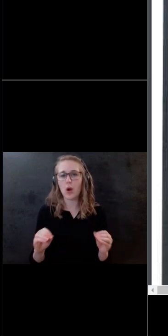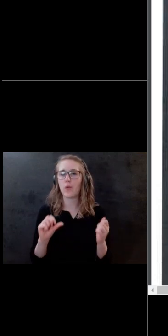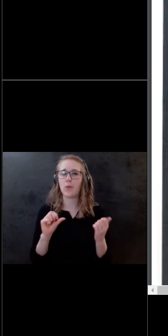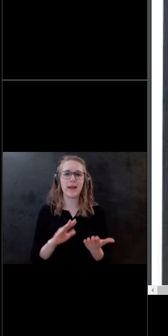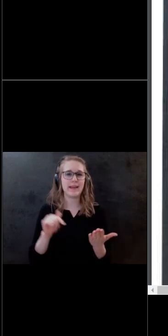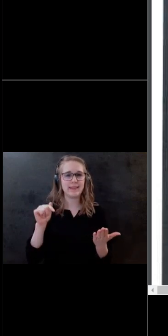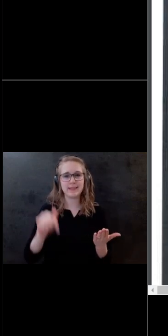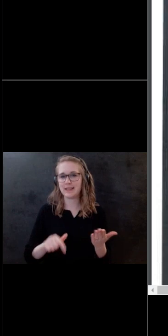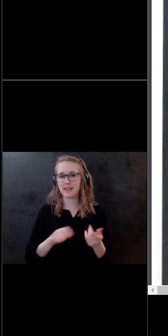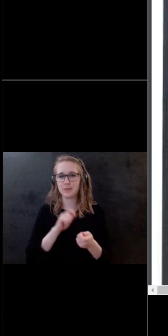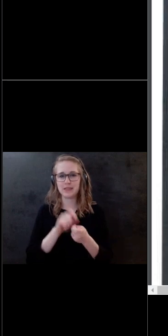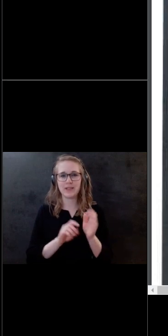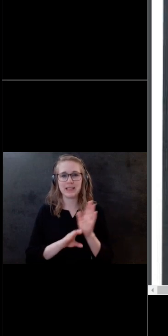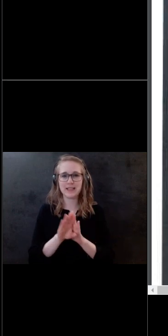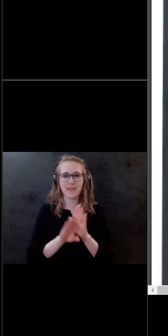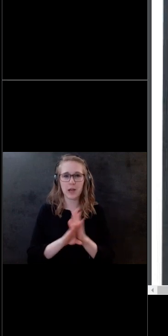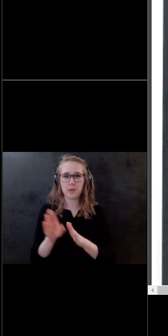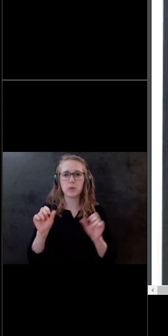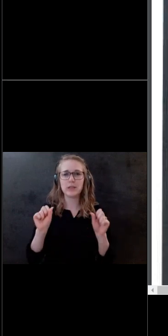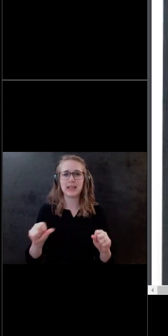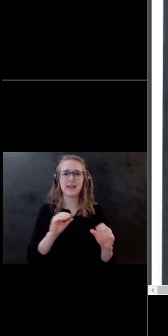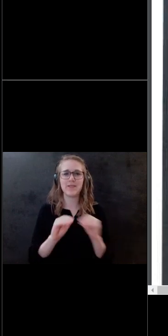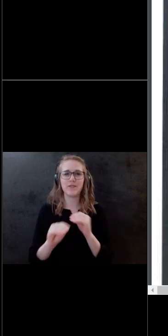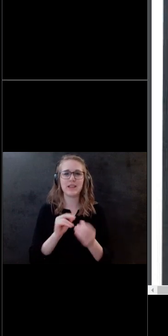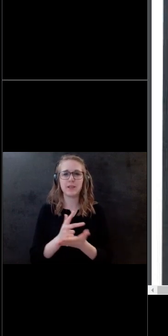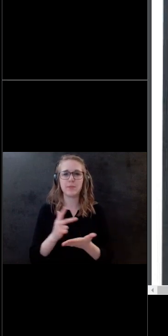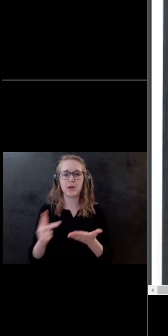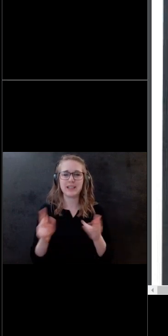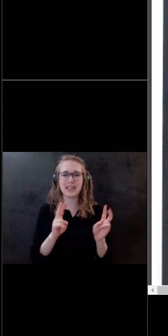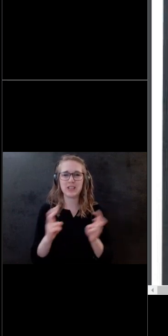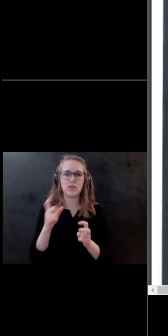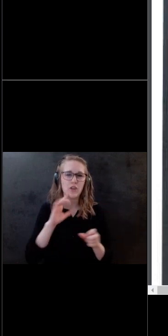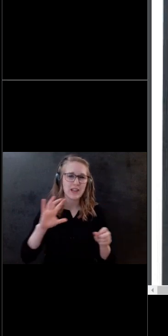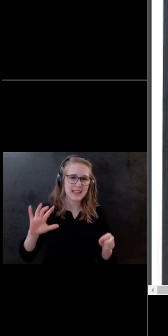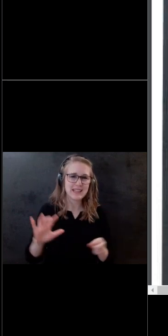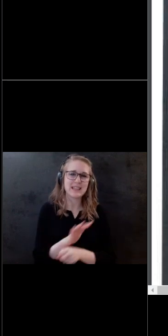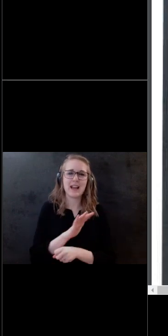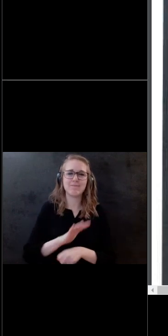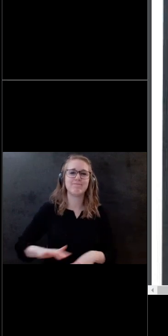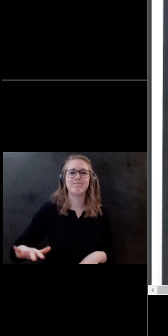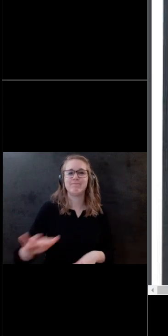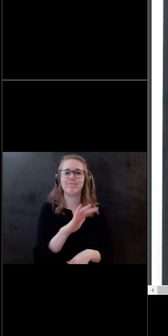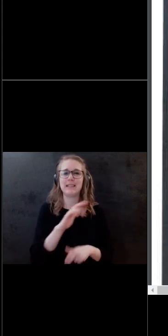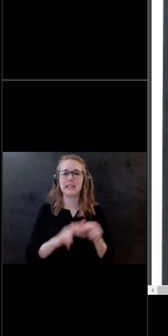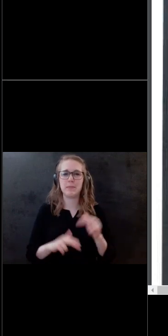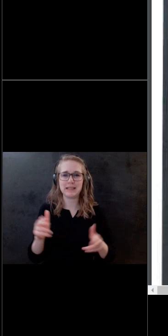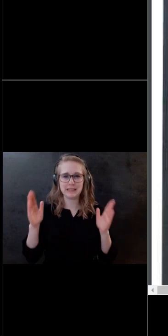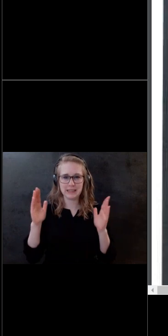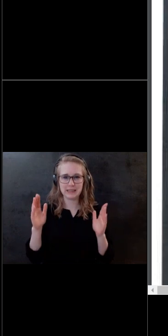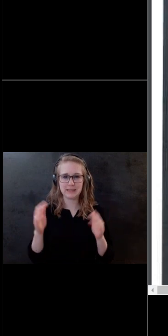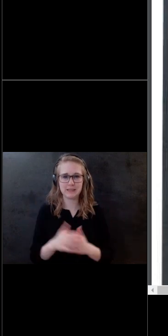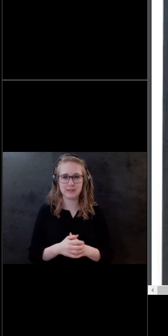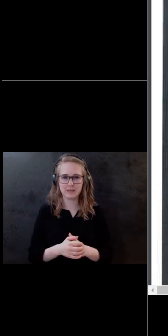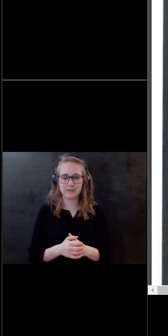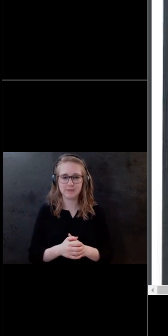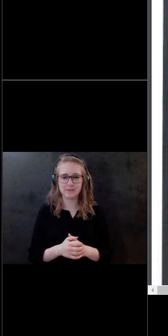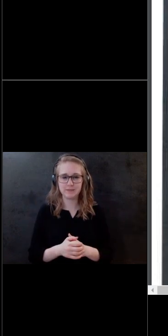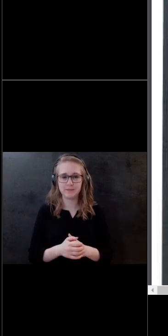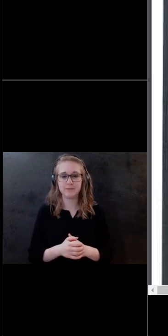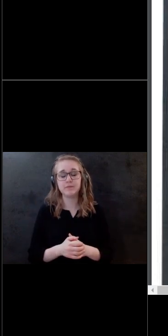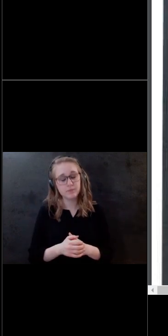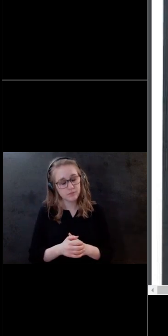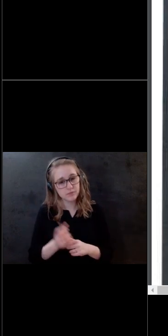specific development, we could fix the parking issues for the entirety of all of the buildings that were constructed before.